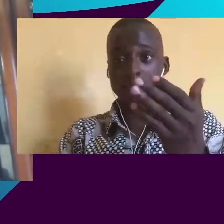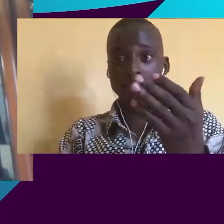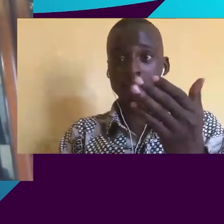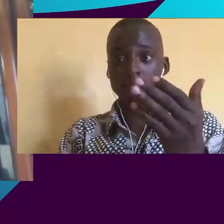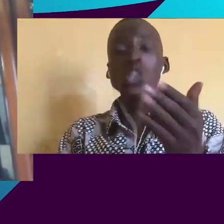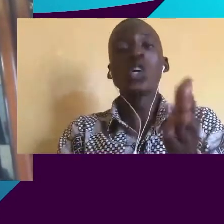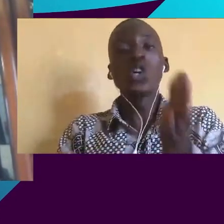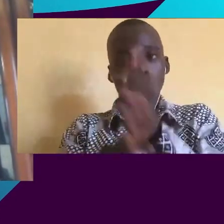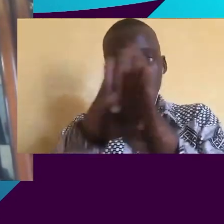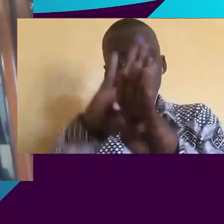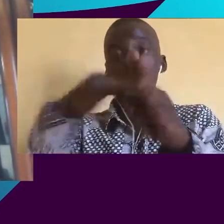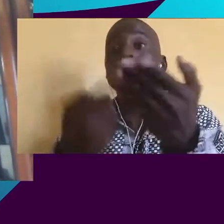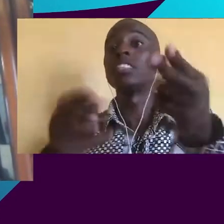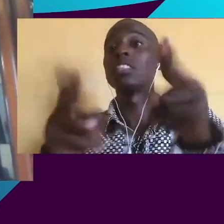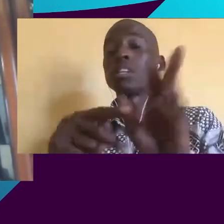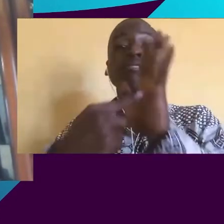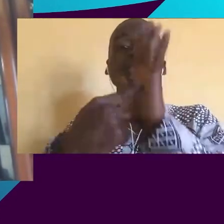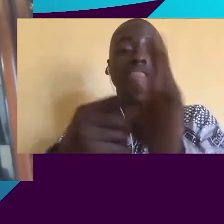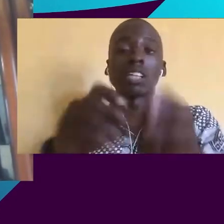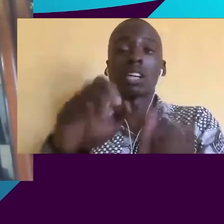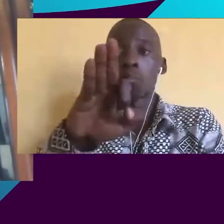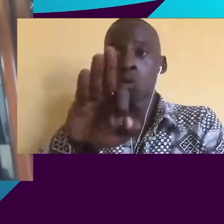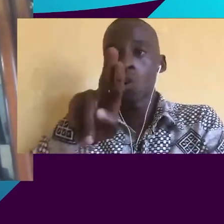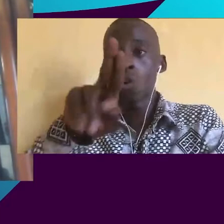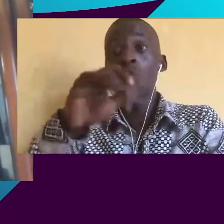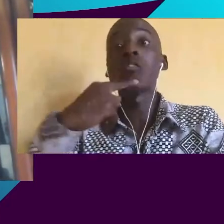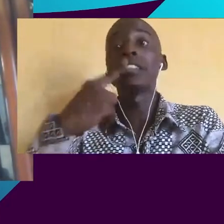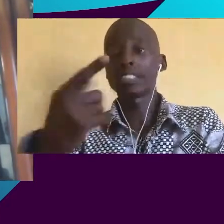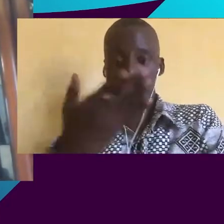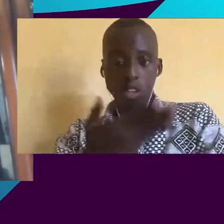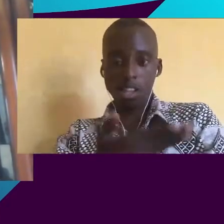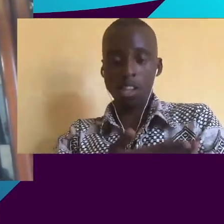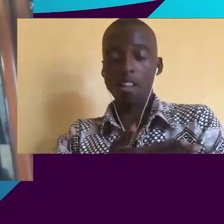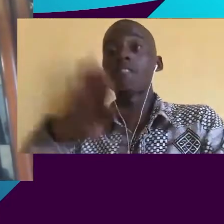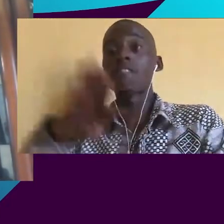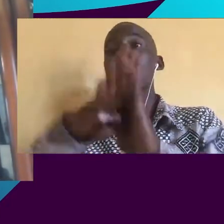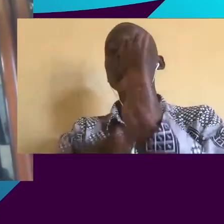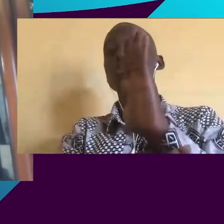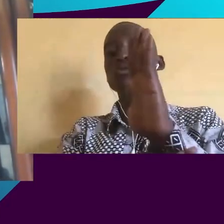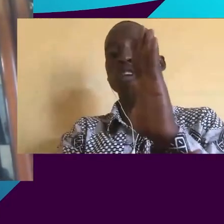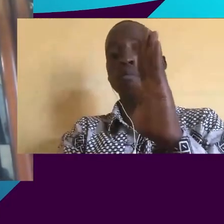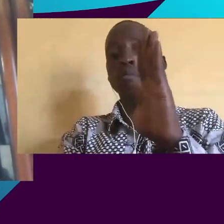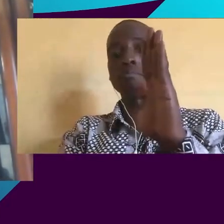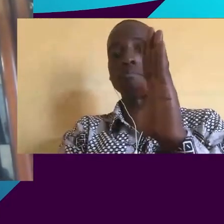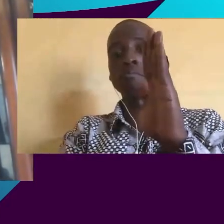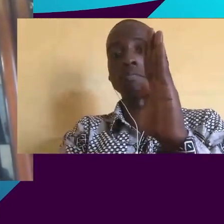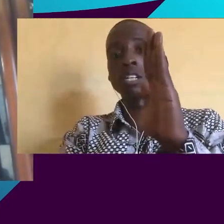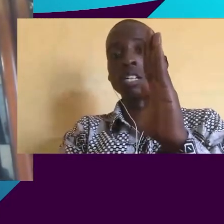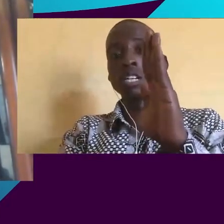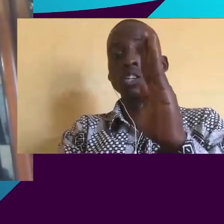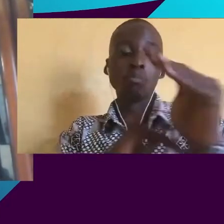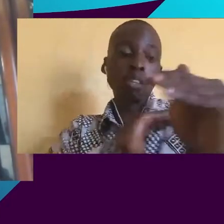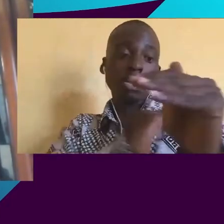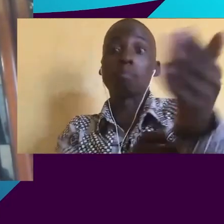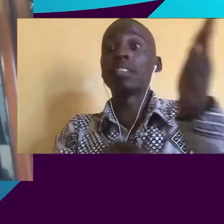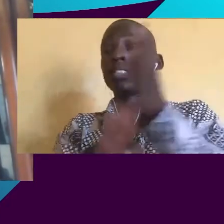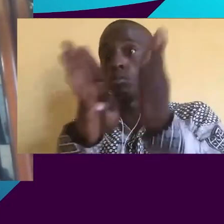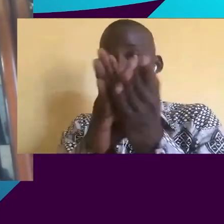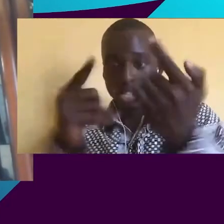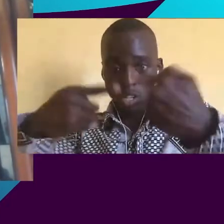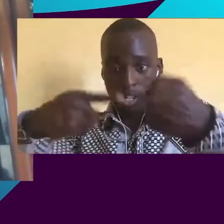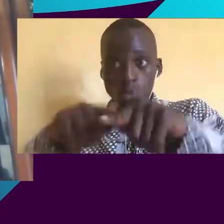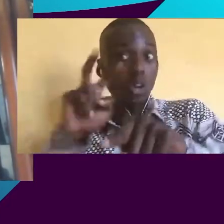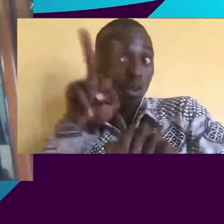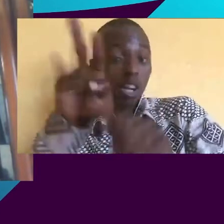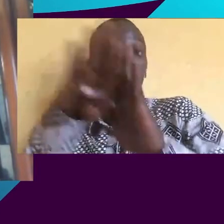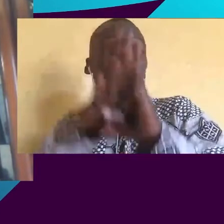example, FUFA says they have a program that is coming up. It's going to be capacity building. We look at your program and you say, we would